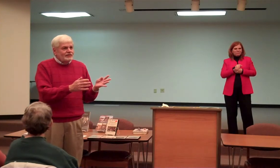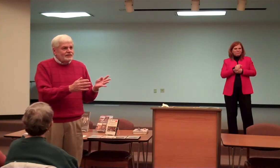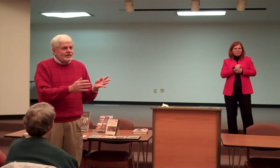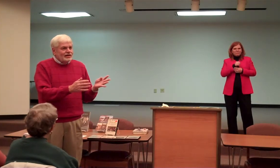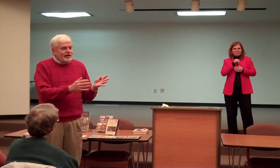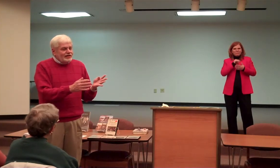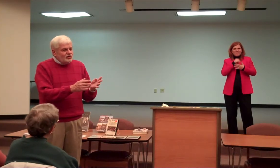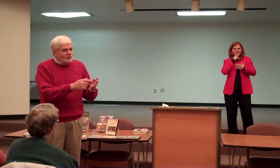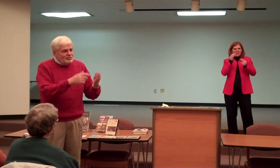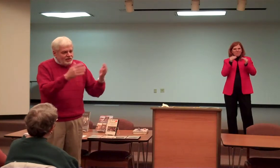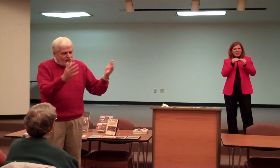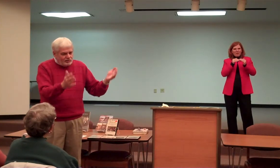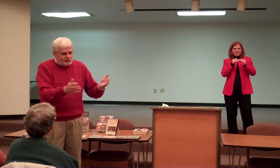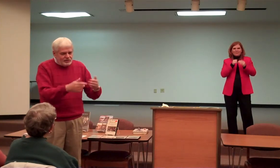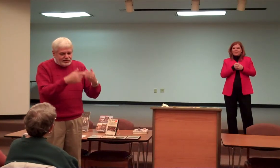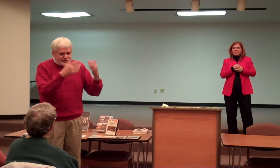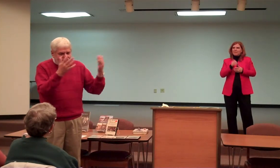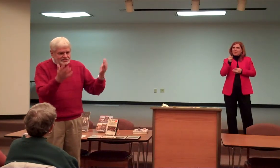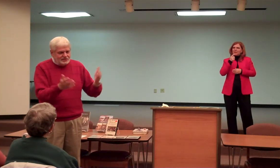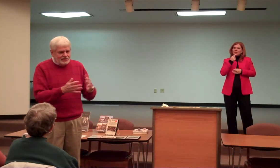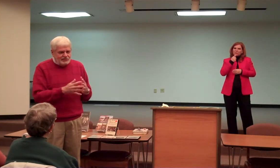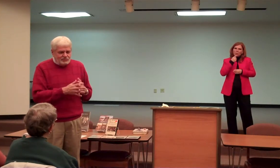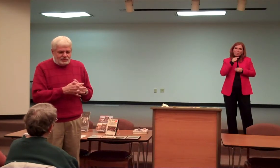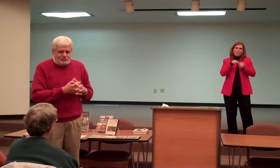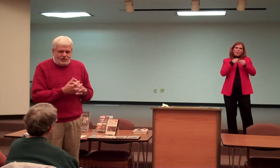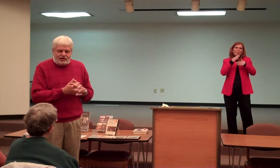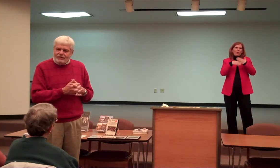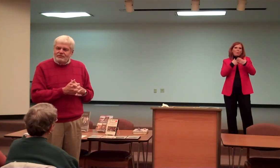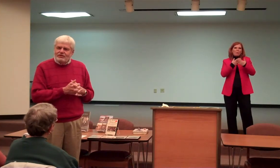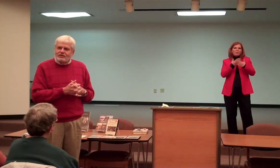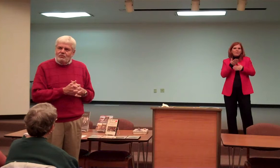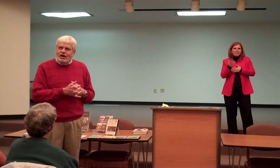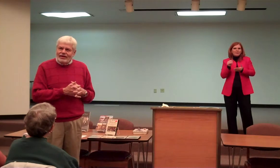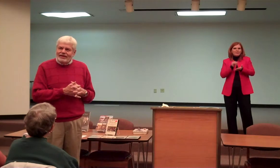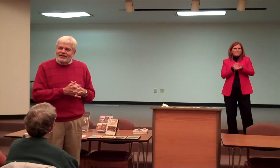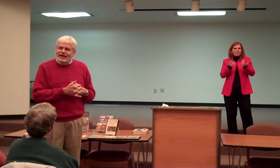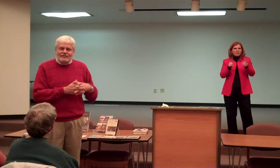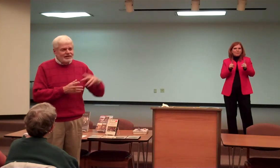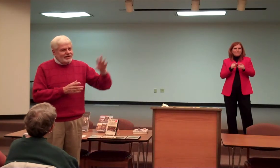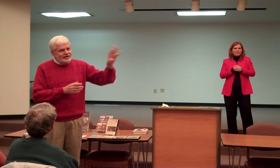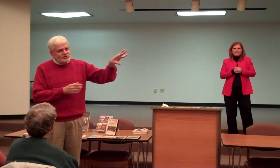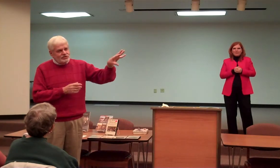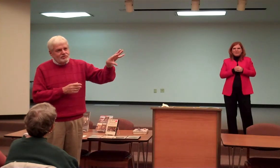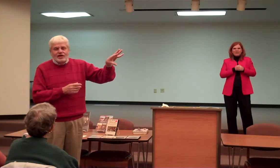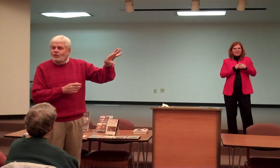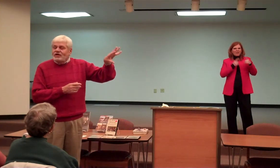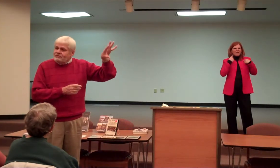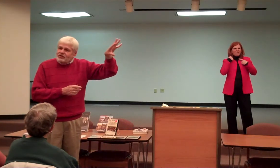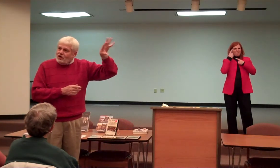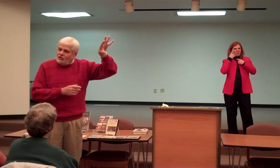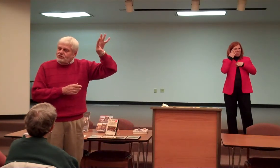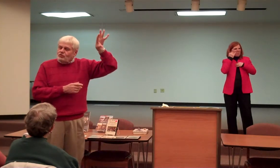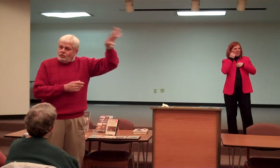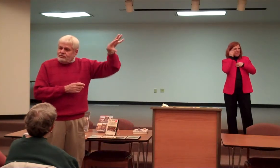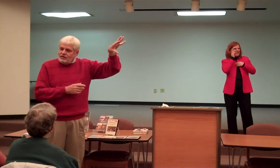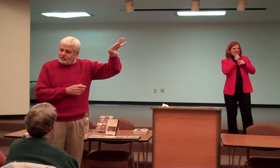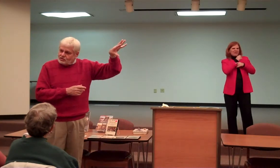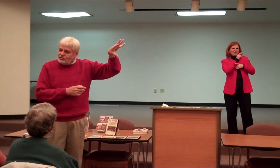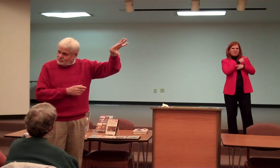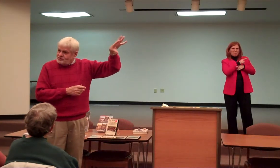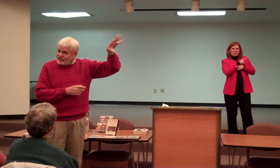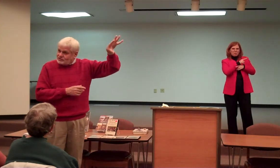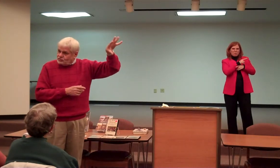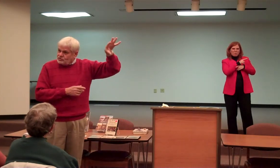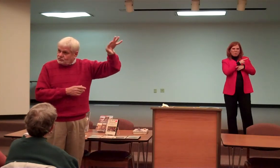Yeah. And he told me about all the things that, that would go on, and I'm thinking, no, why? How can he get 2? We never called it